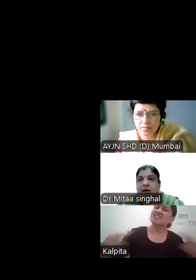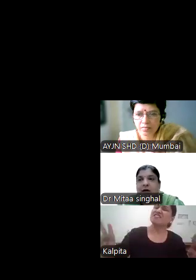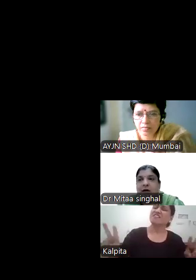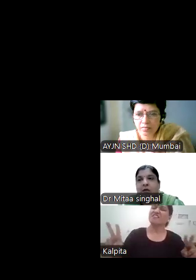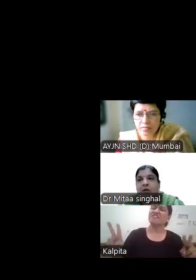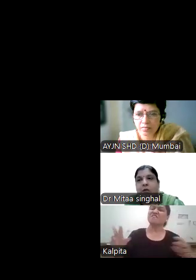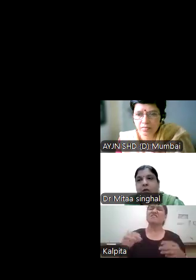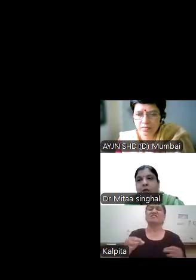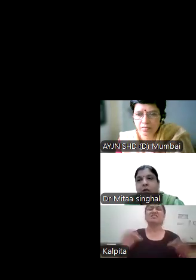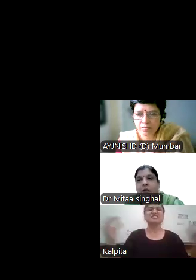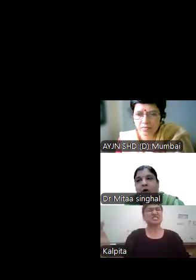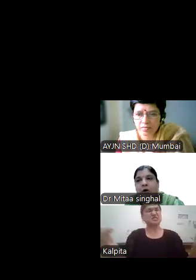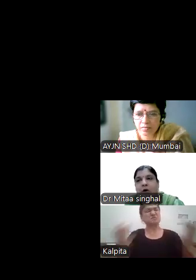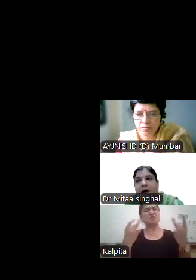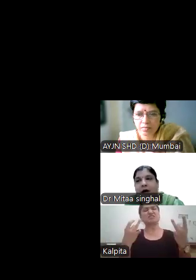CP?